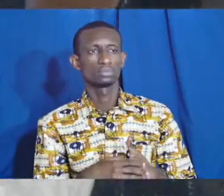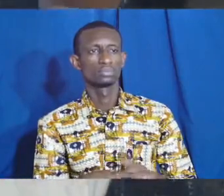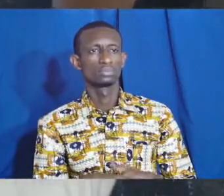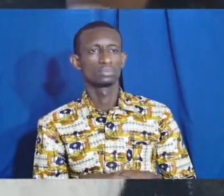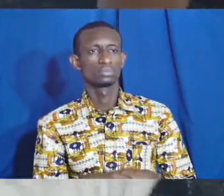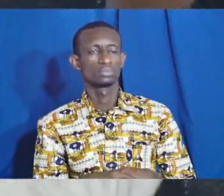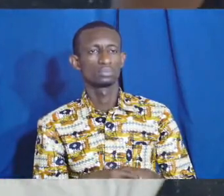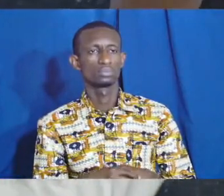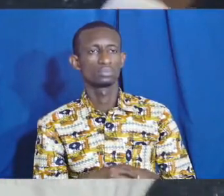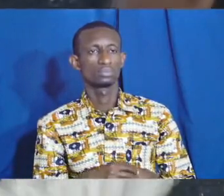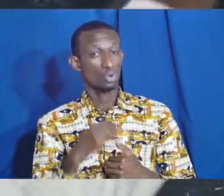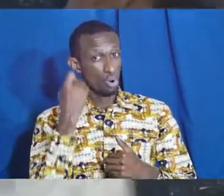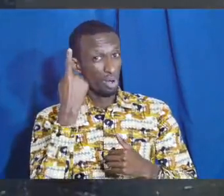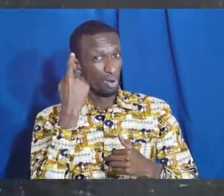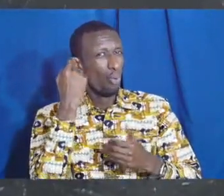what